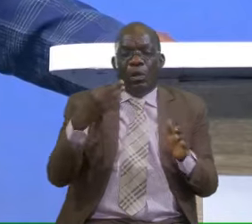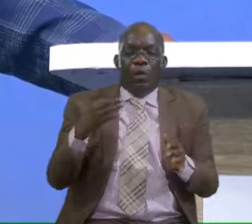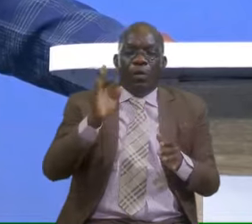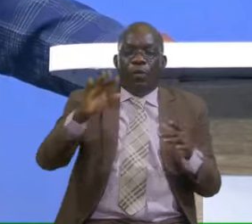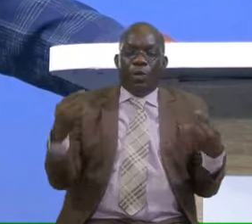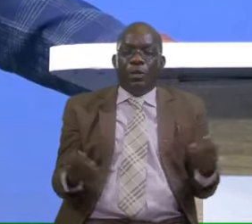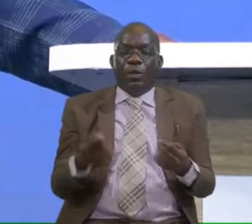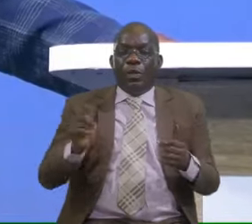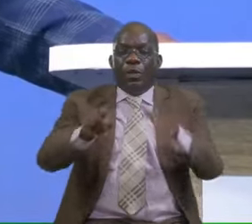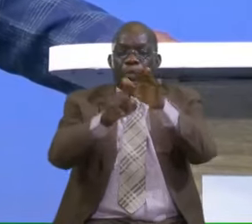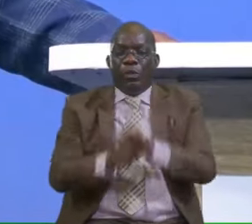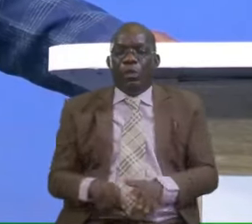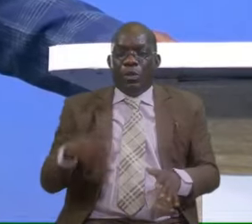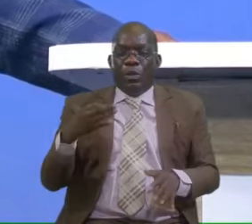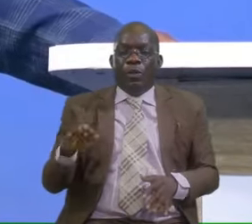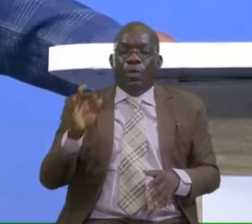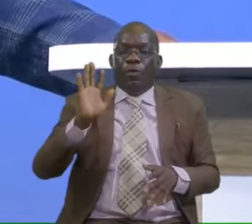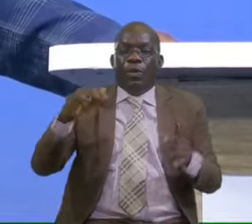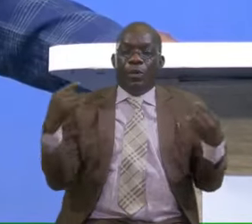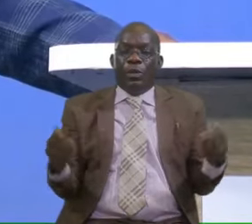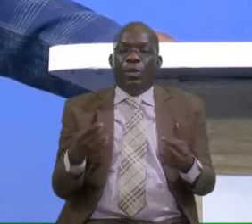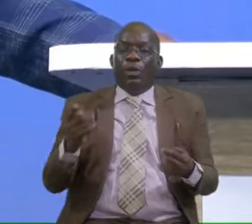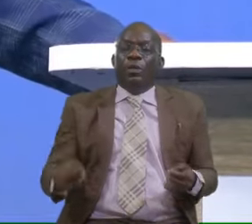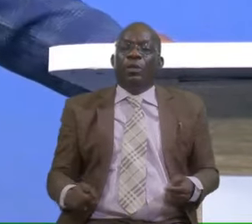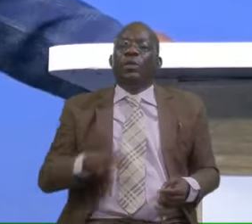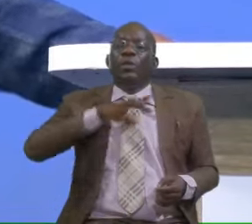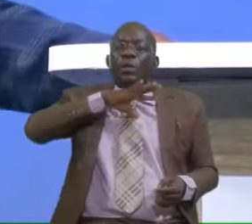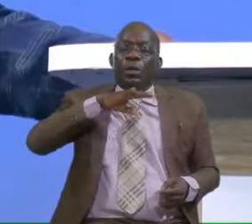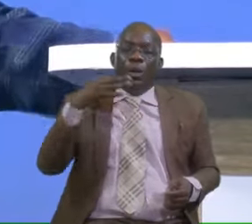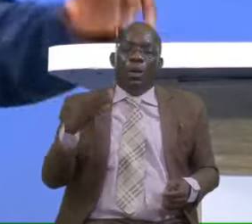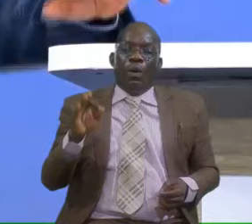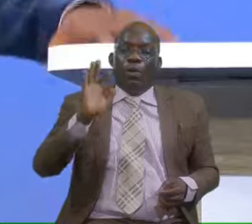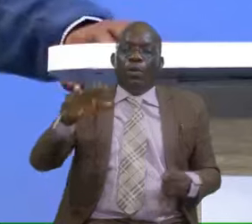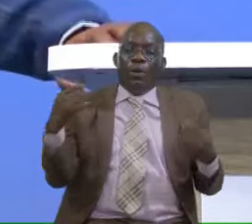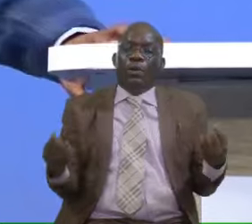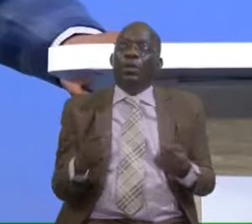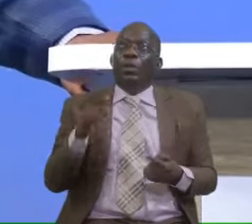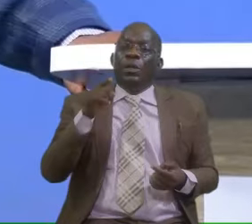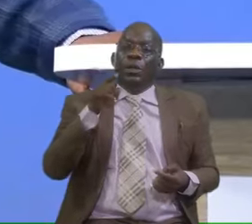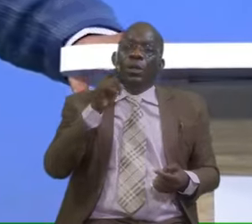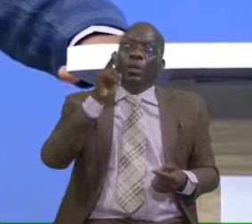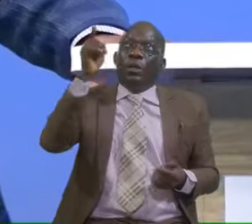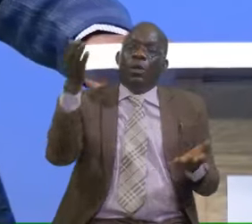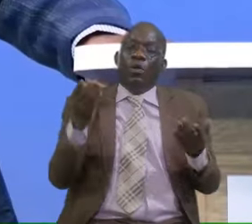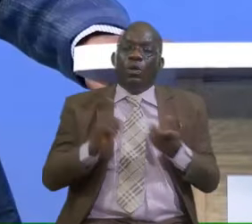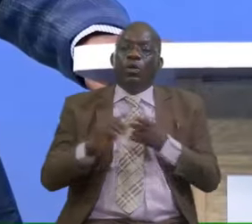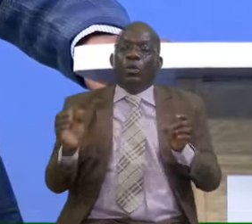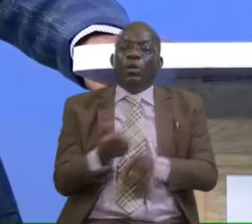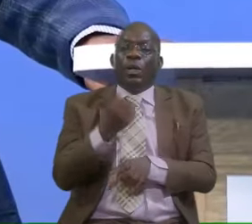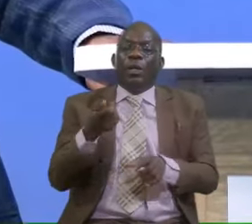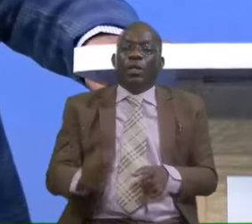your sin, the pollution of your sin. He wants to take away the agony